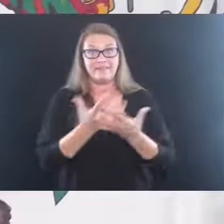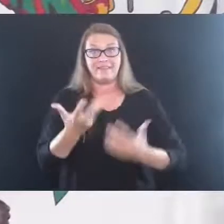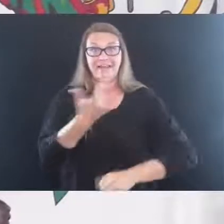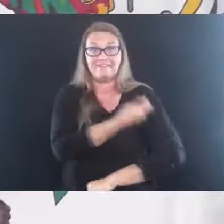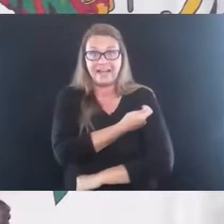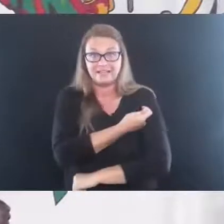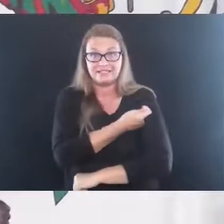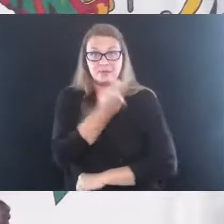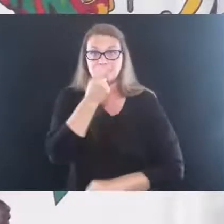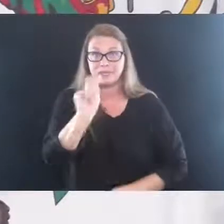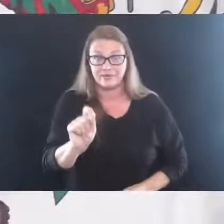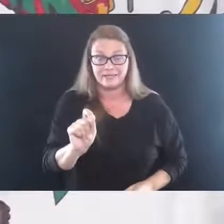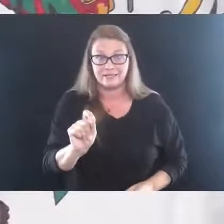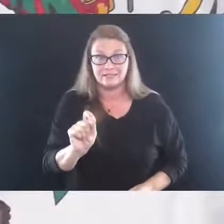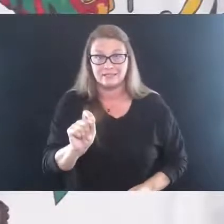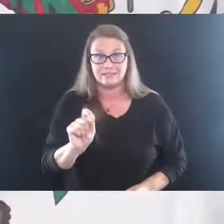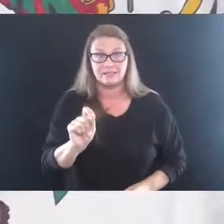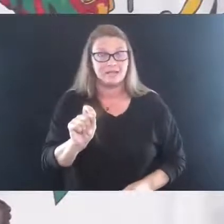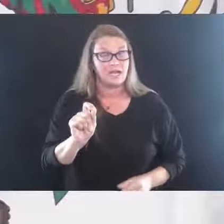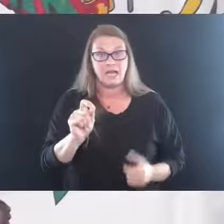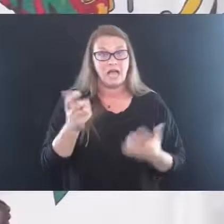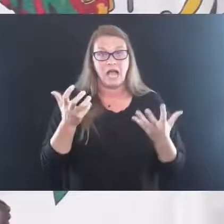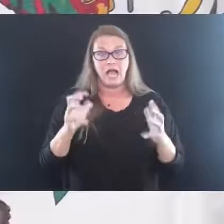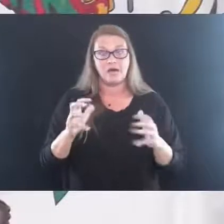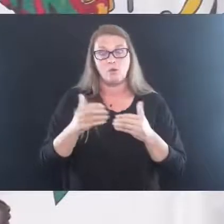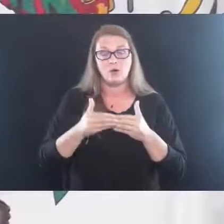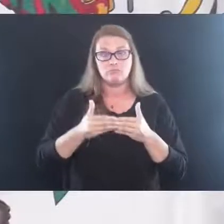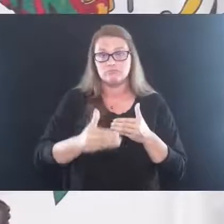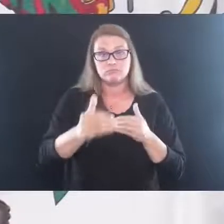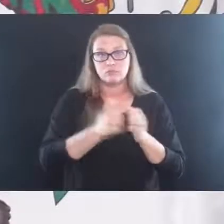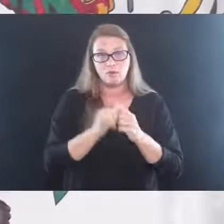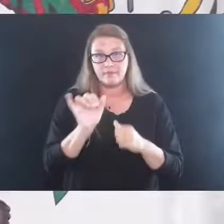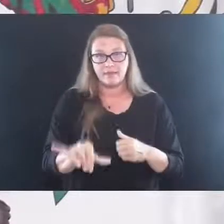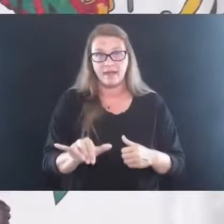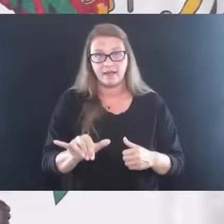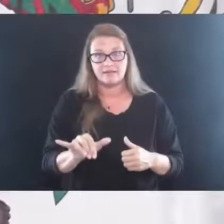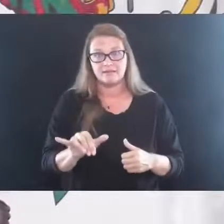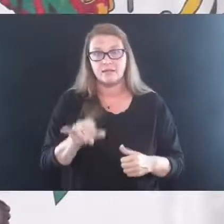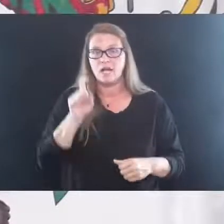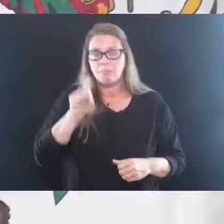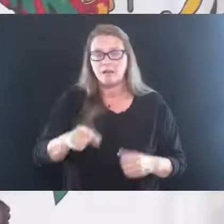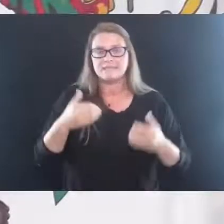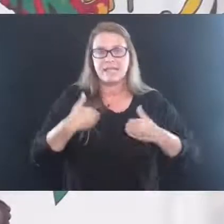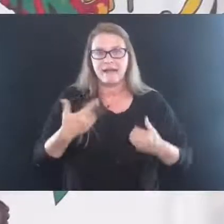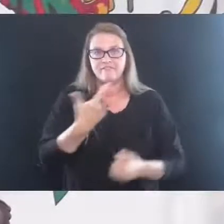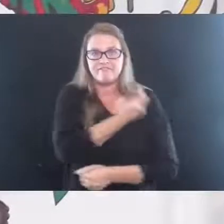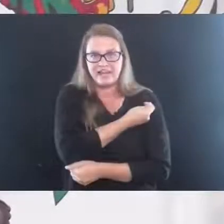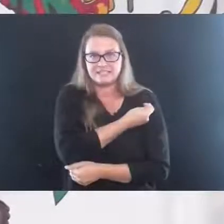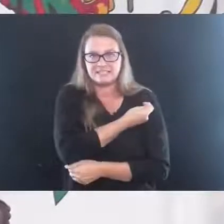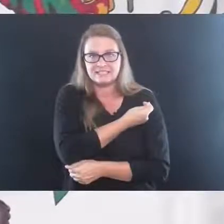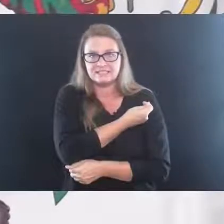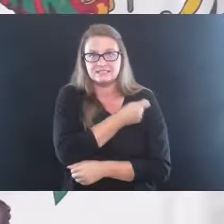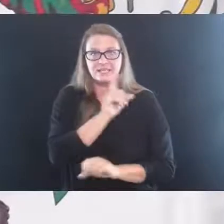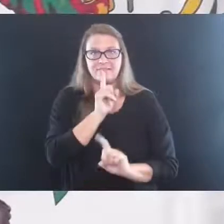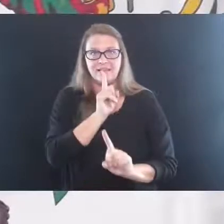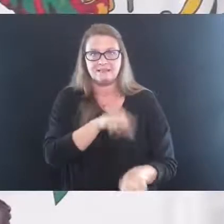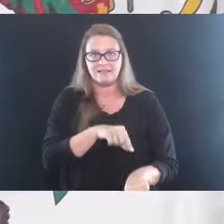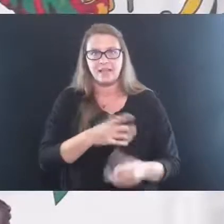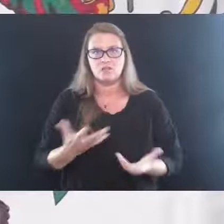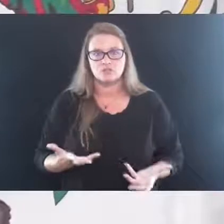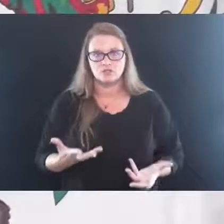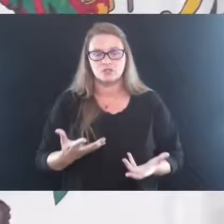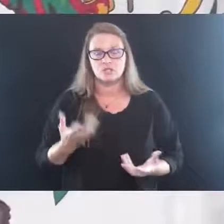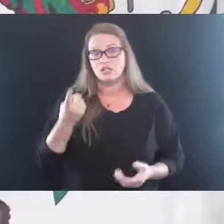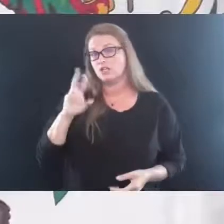answer, period. And there's no point in going any further. That's just all there is to it. The vaccinations are the answer. I think